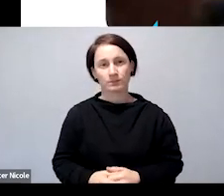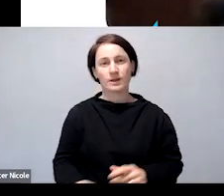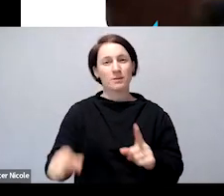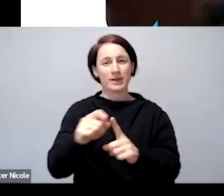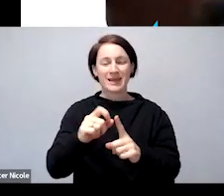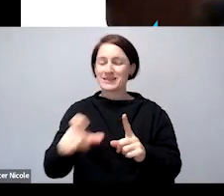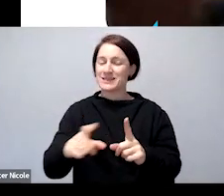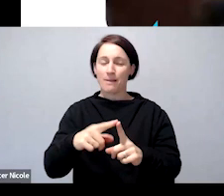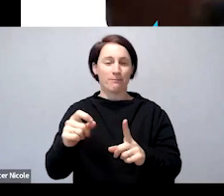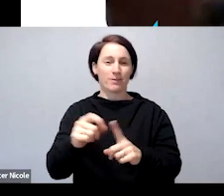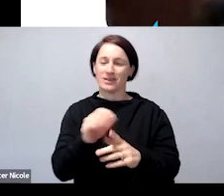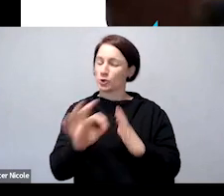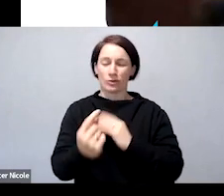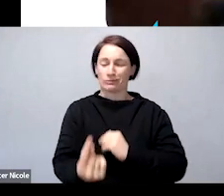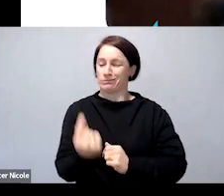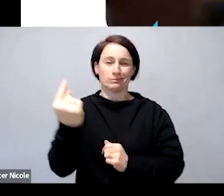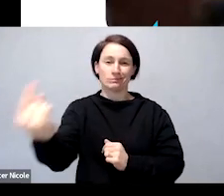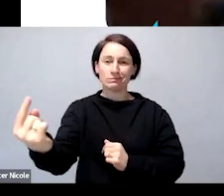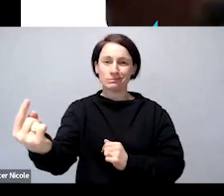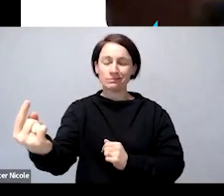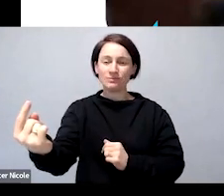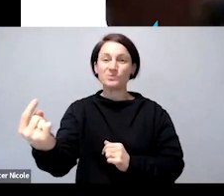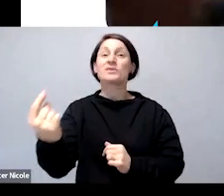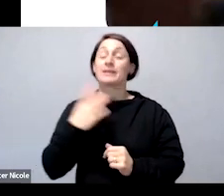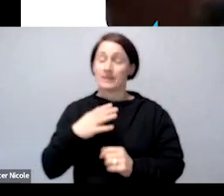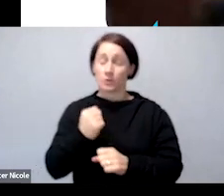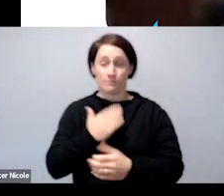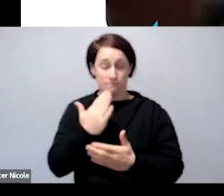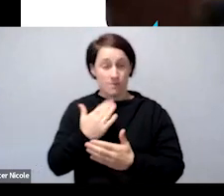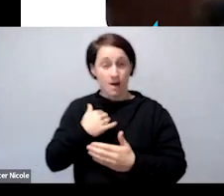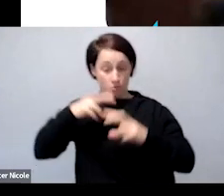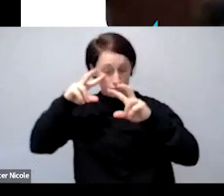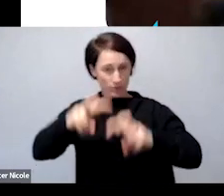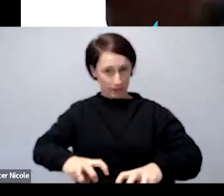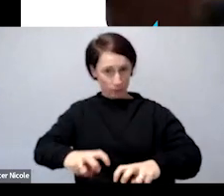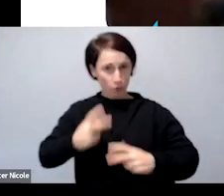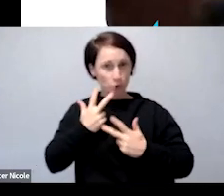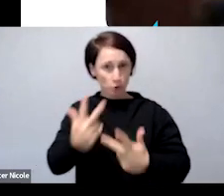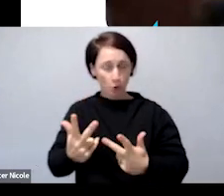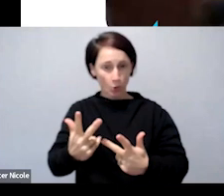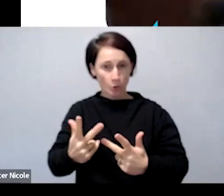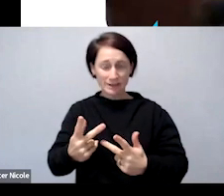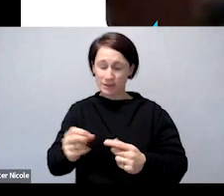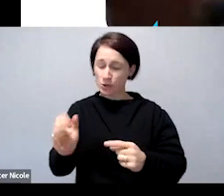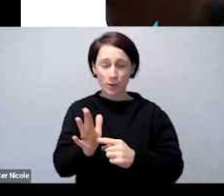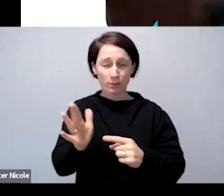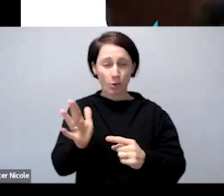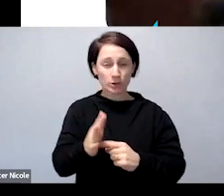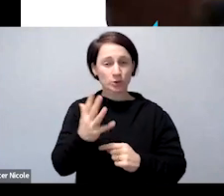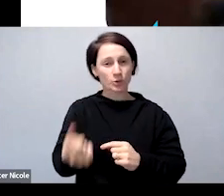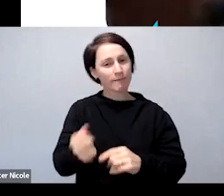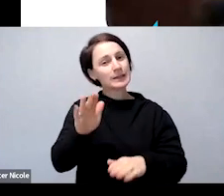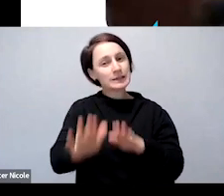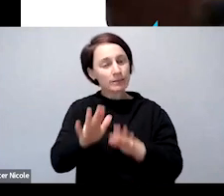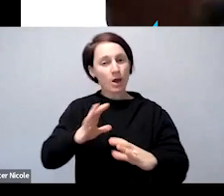work alone, and it can't work in a vacuum. So our research has demonstrated the critical importance of having the same type of